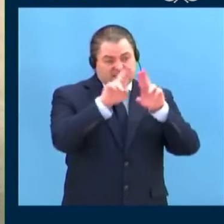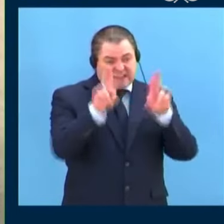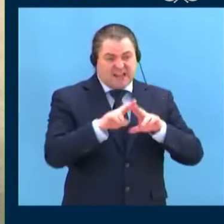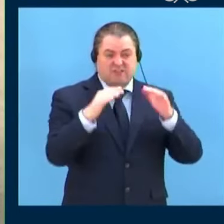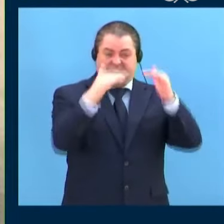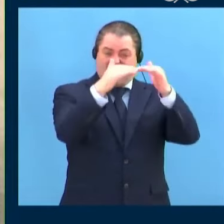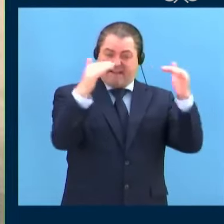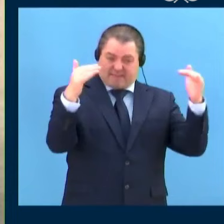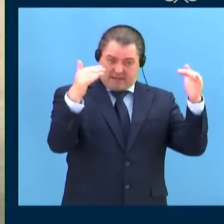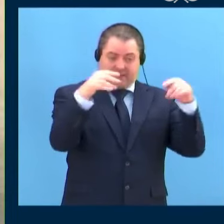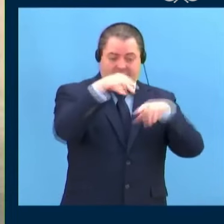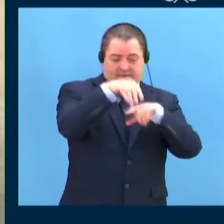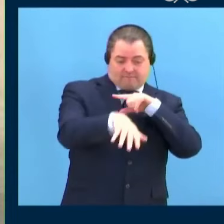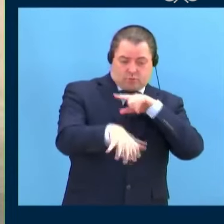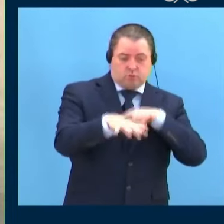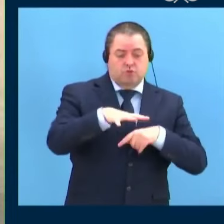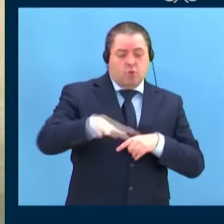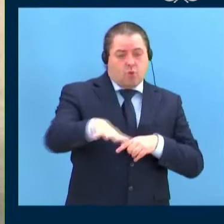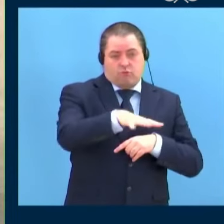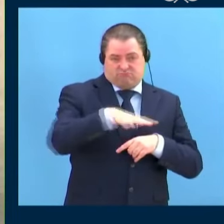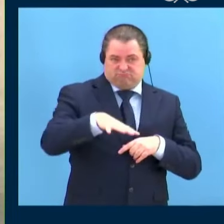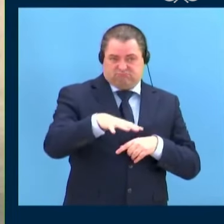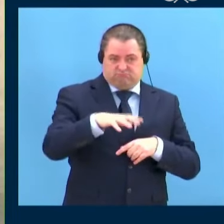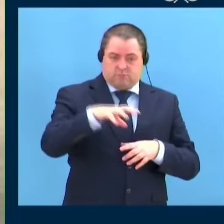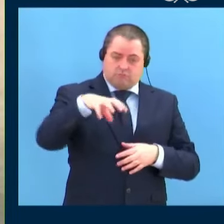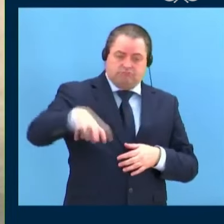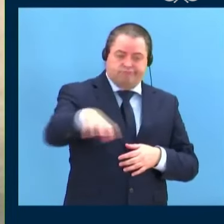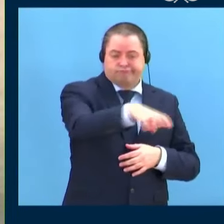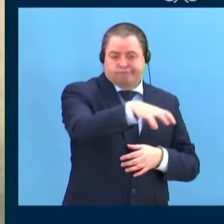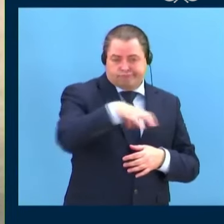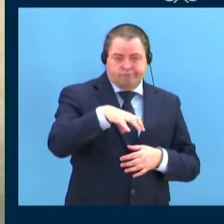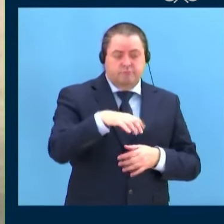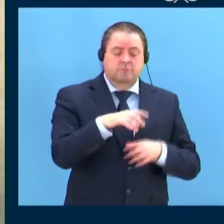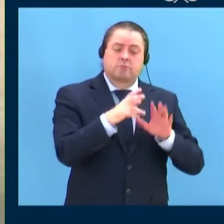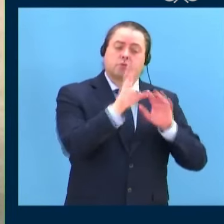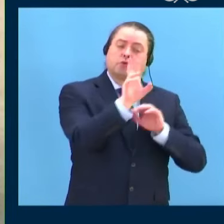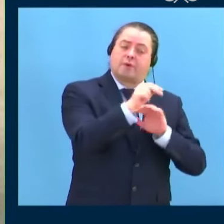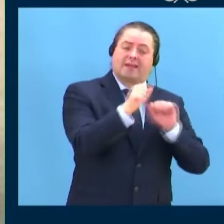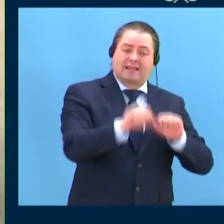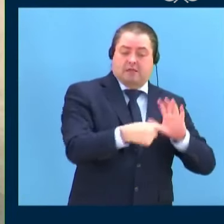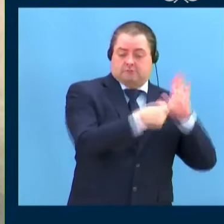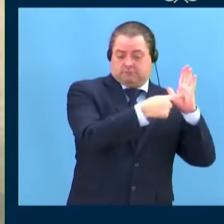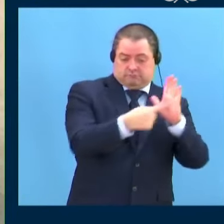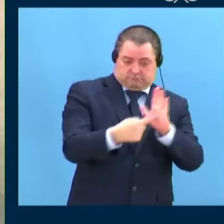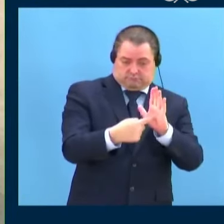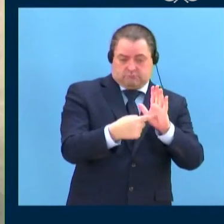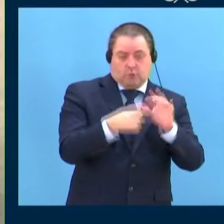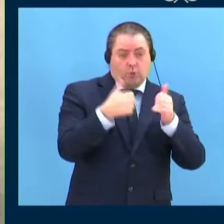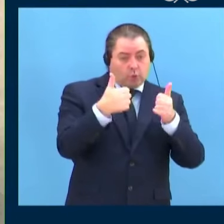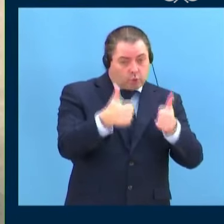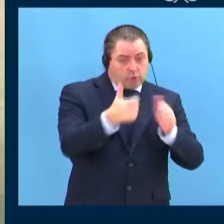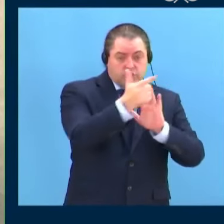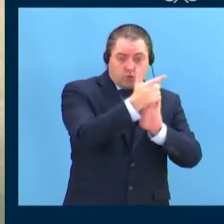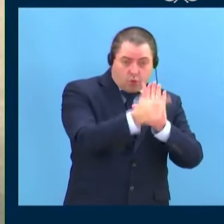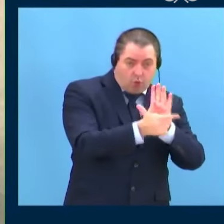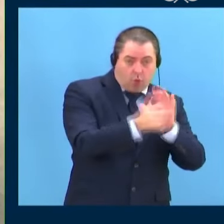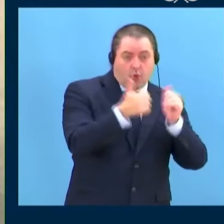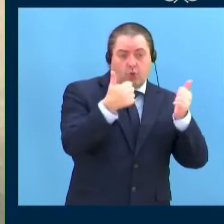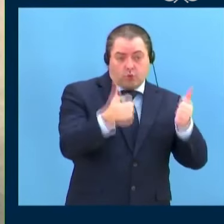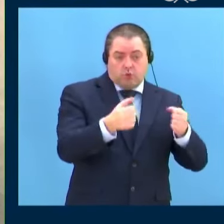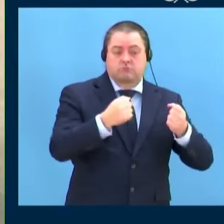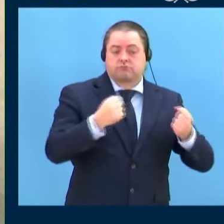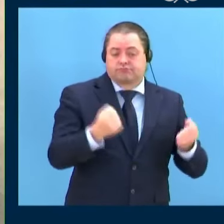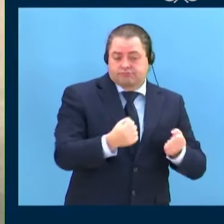law and policy. The UN can model good structures and practices for member states. Minorities can use